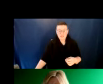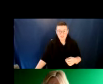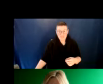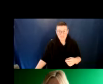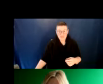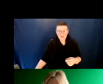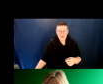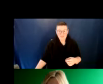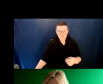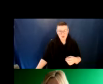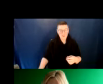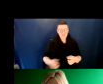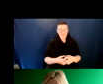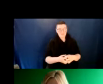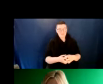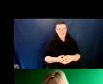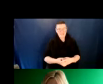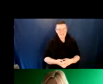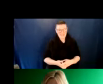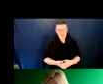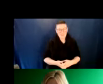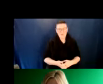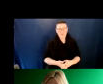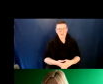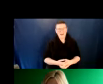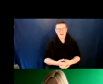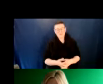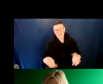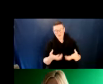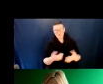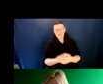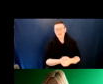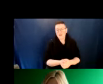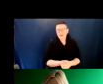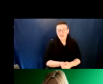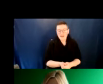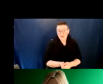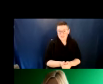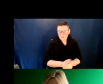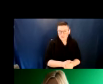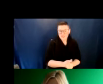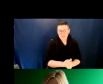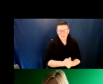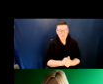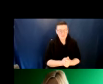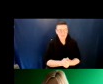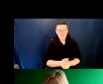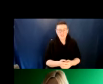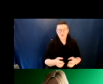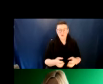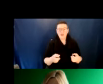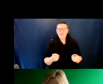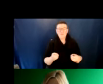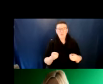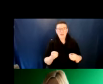There's an interesting experiment that backed this idea up. It was a very small scale, but it was super interesting. The